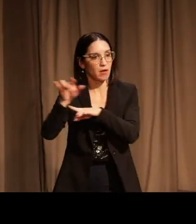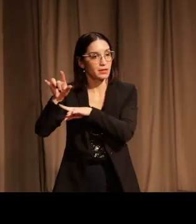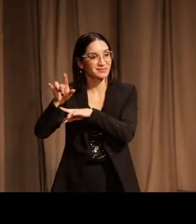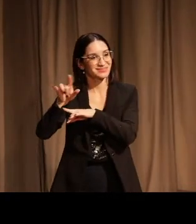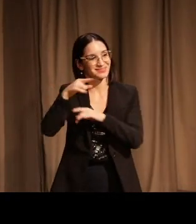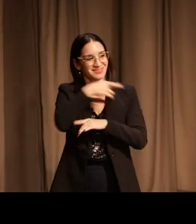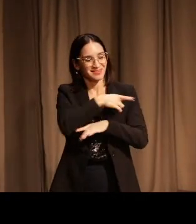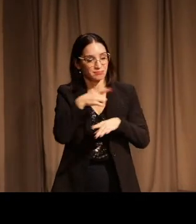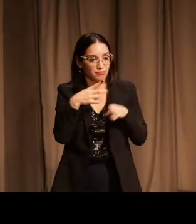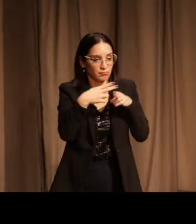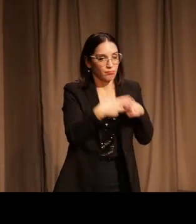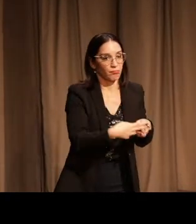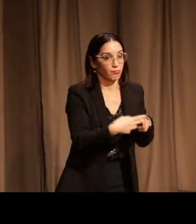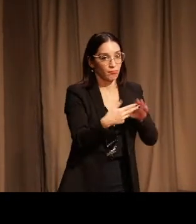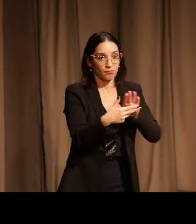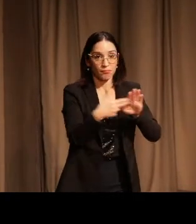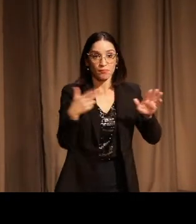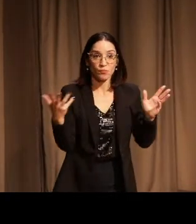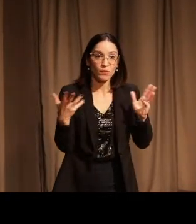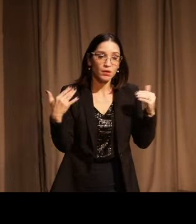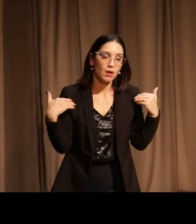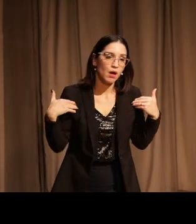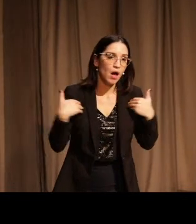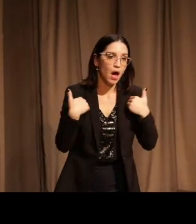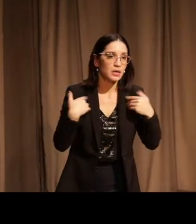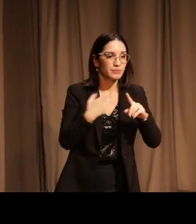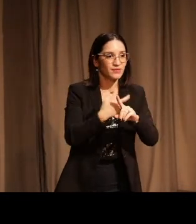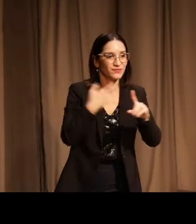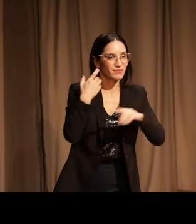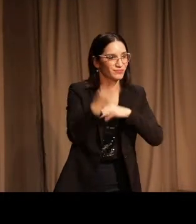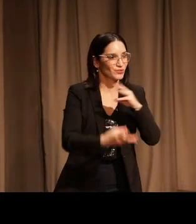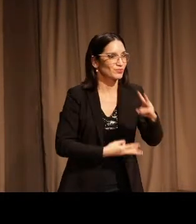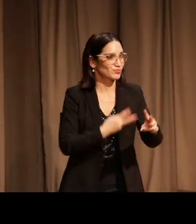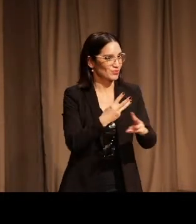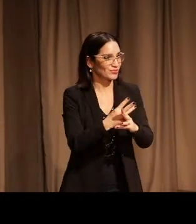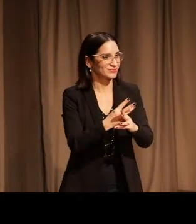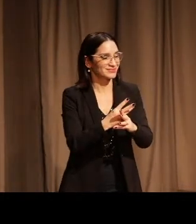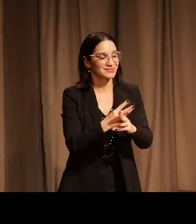world, or the earth as a female.